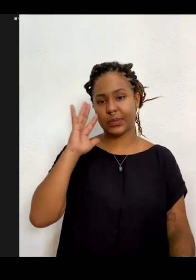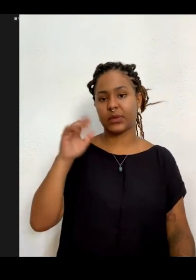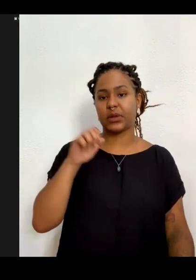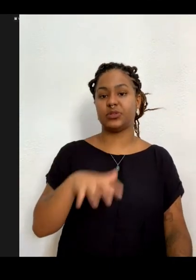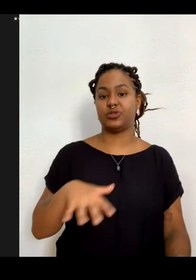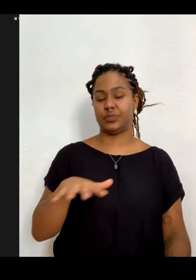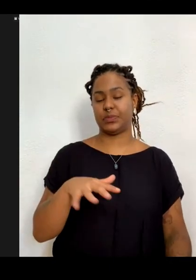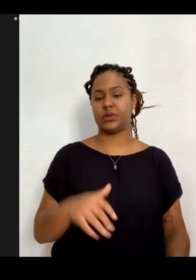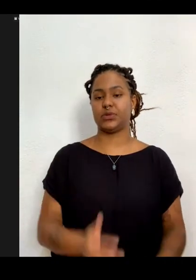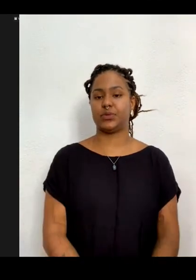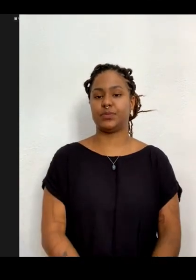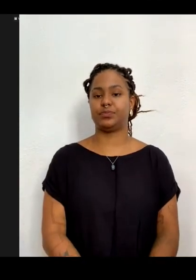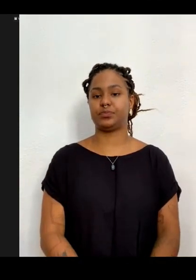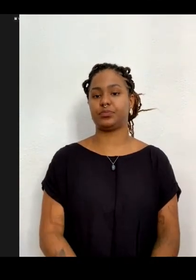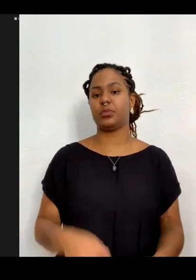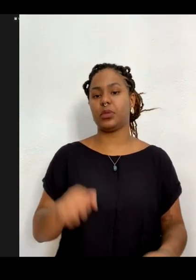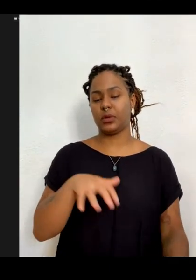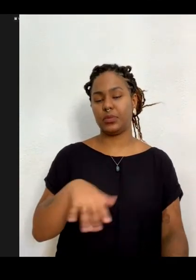foreign